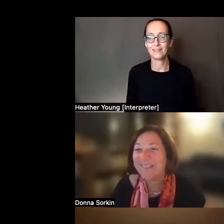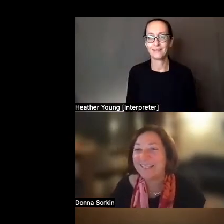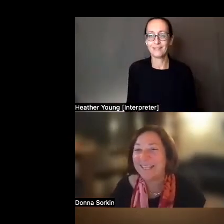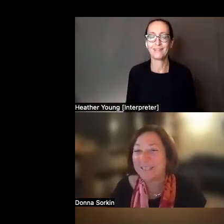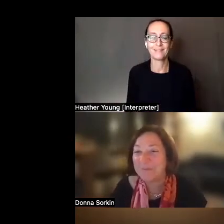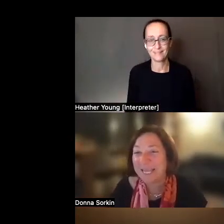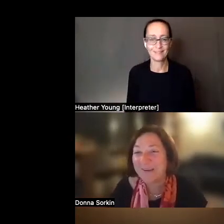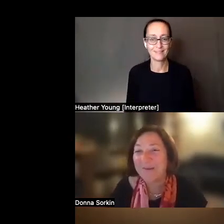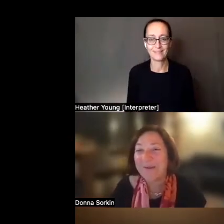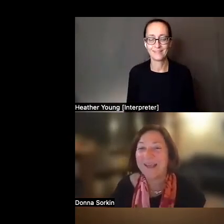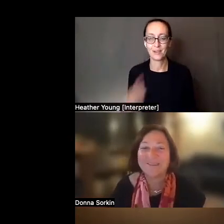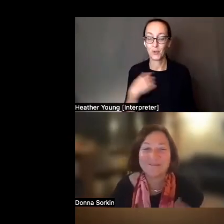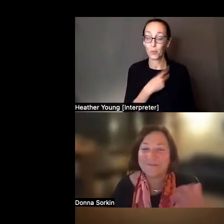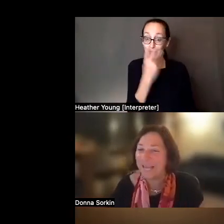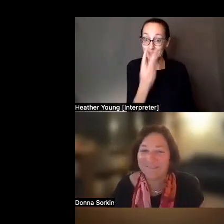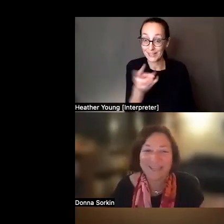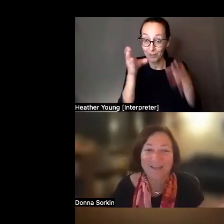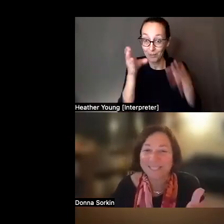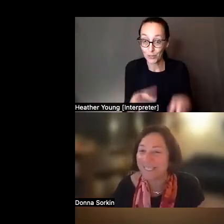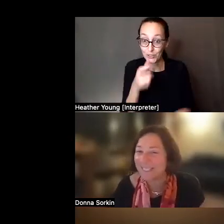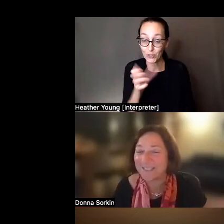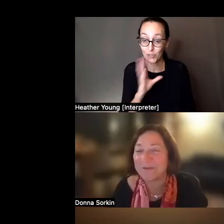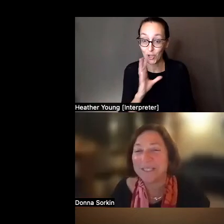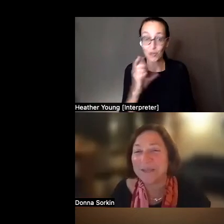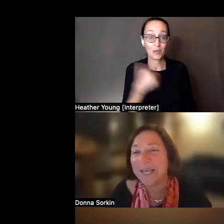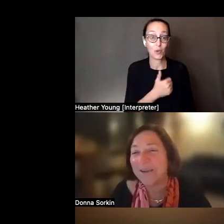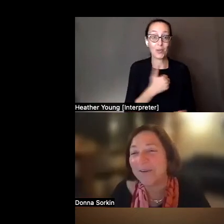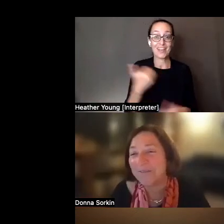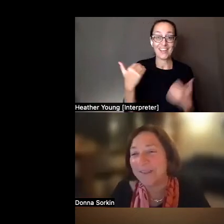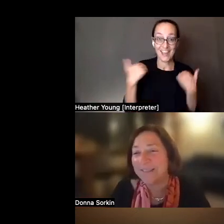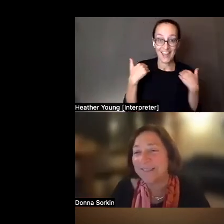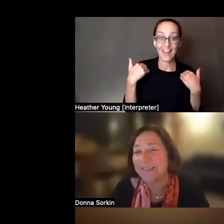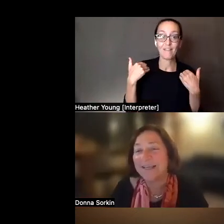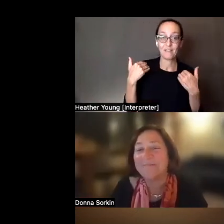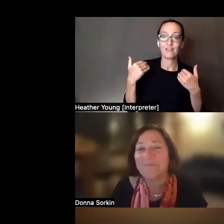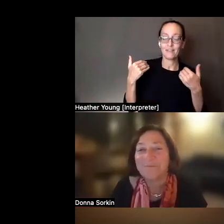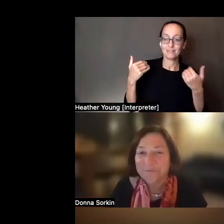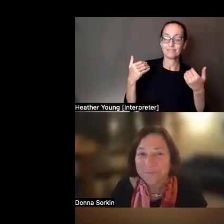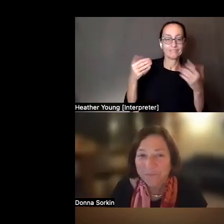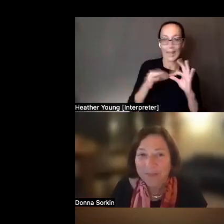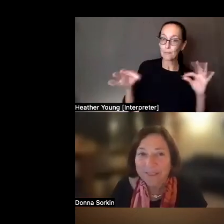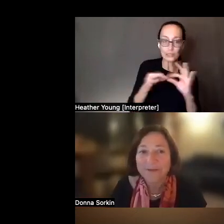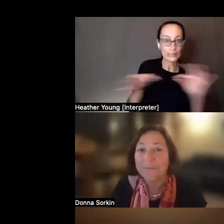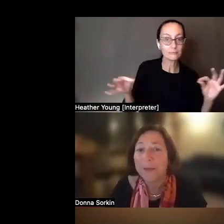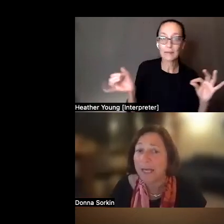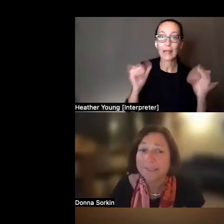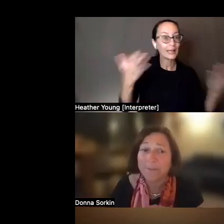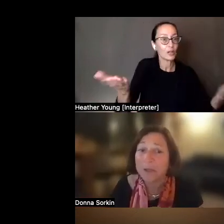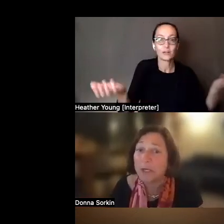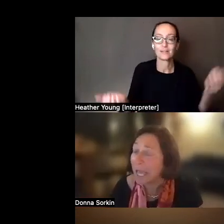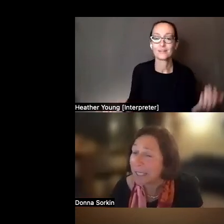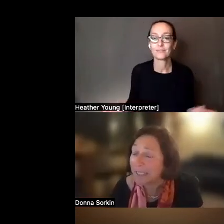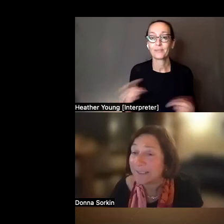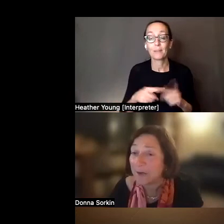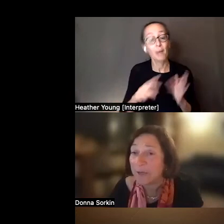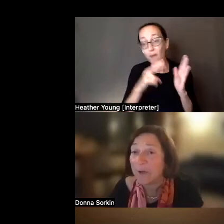we see the speaker, and we have captioning just as we do here for this this event, but honestly, I'm not looking